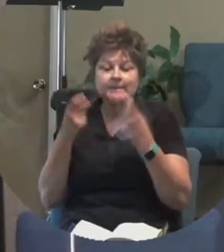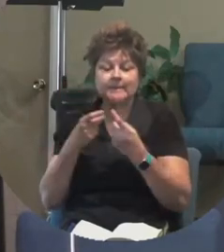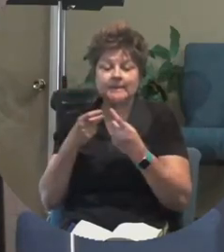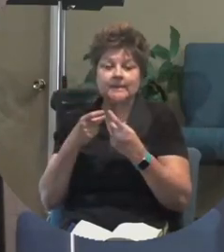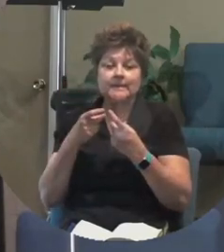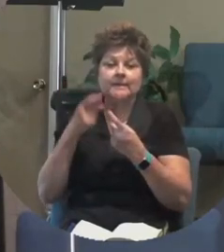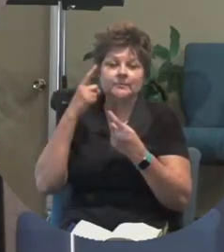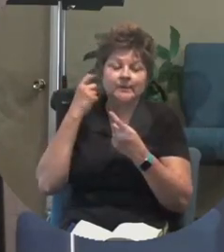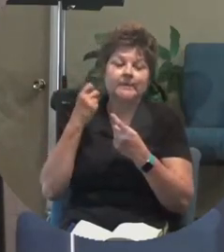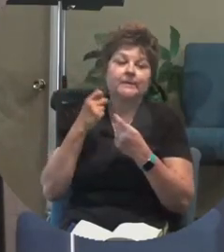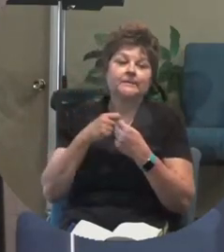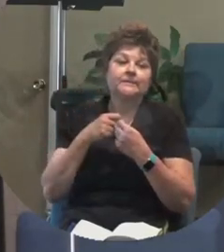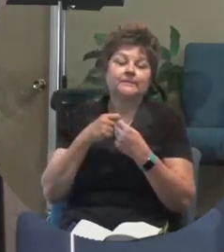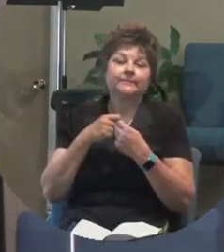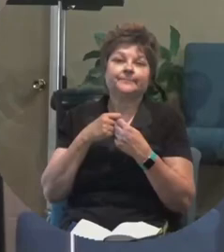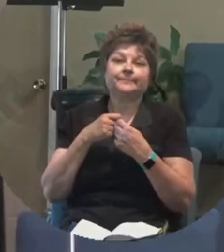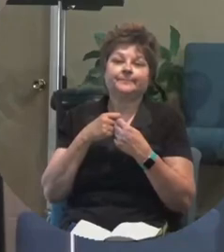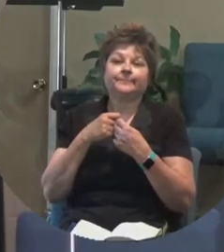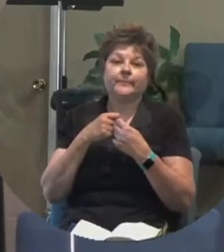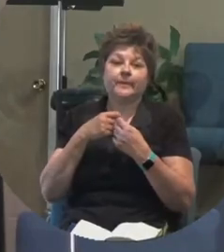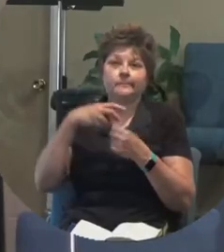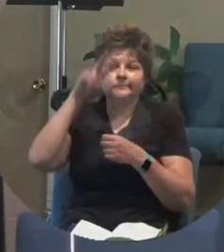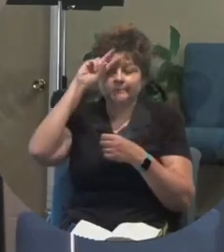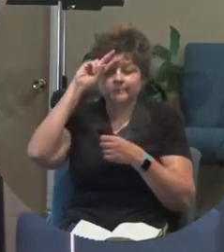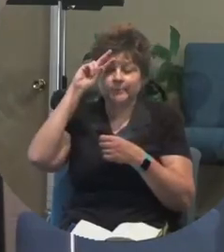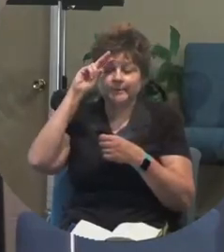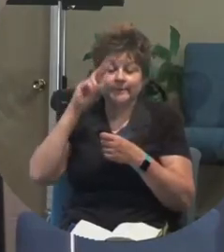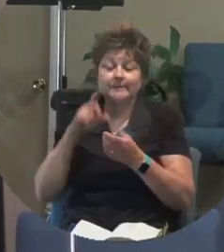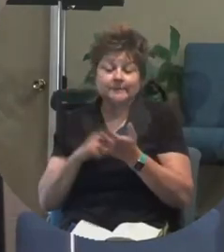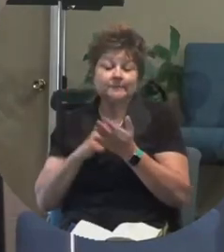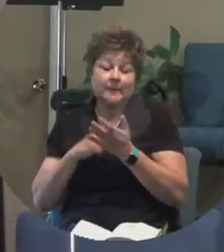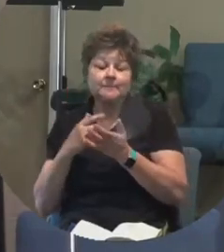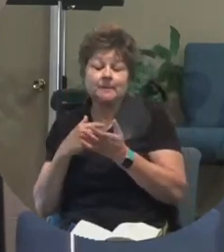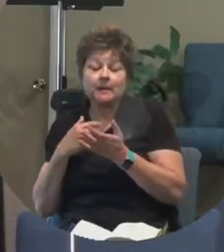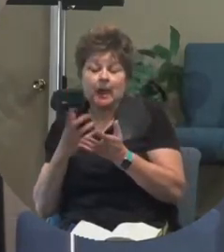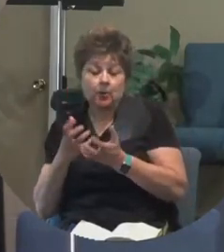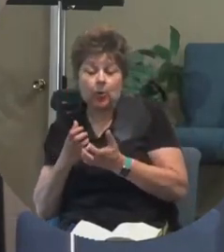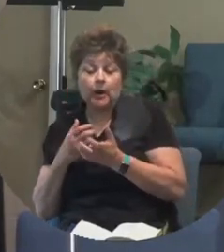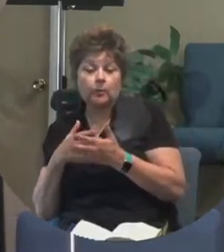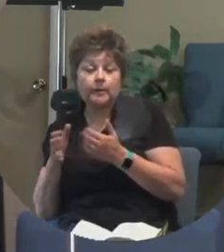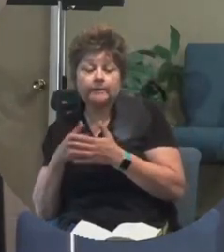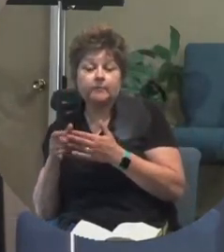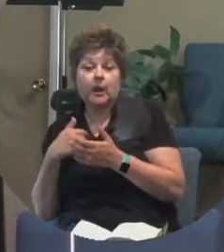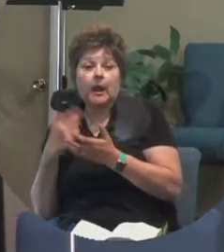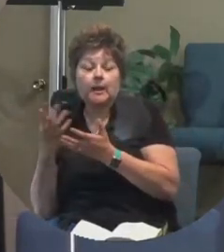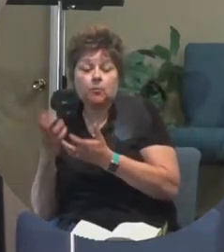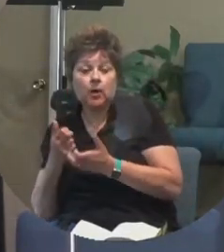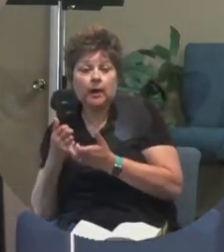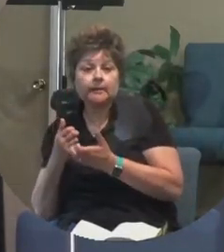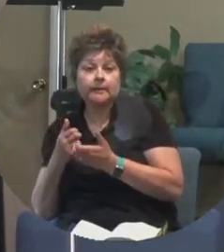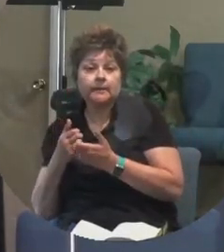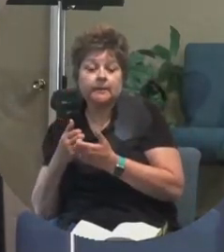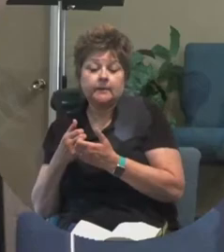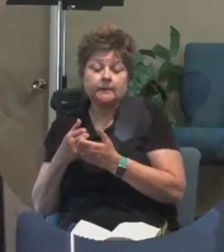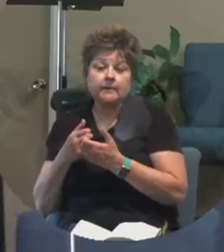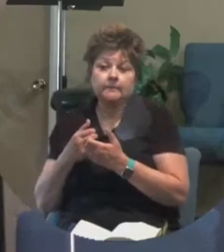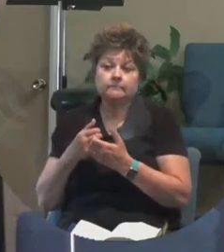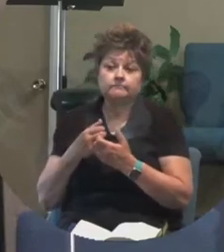bonehead. Because I want at times what Ray wants and in total disregard for